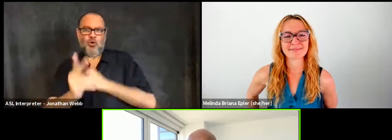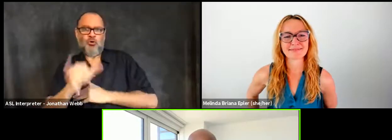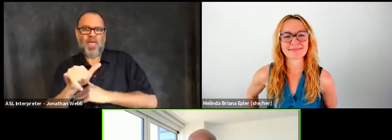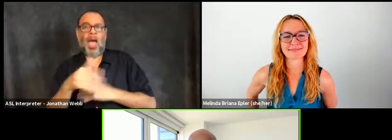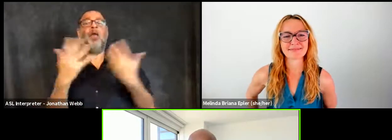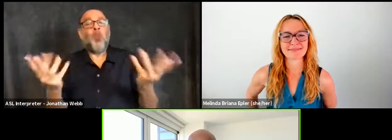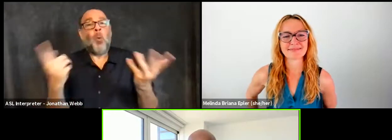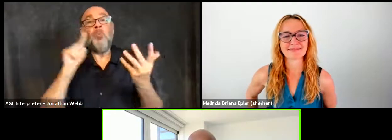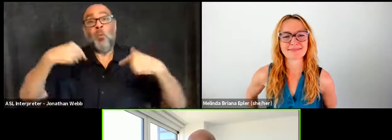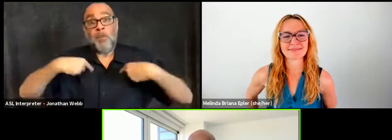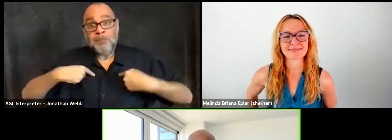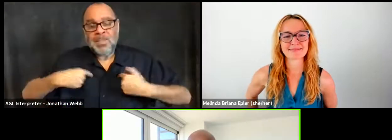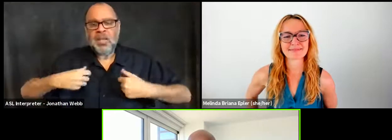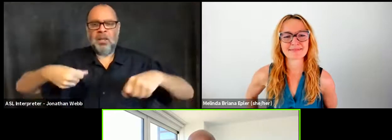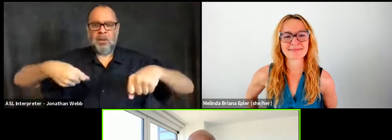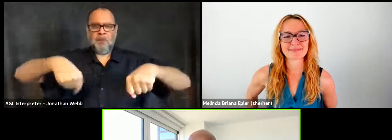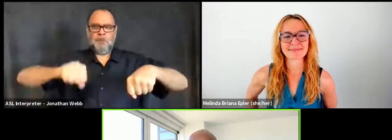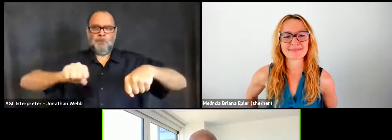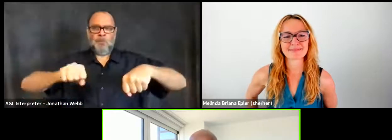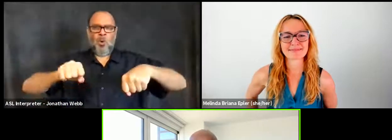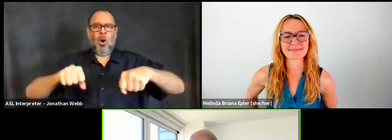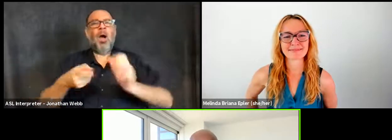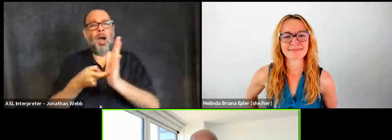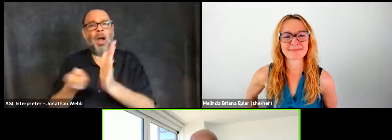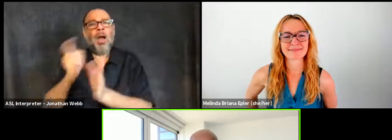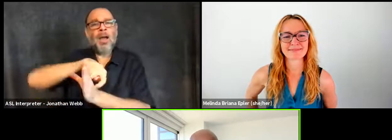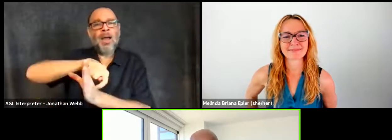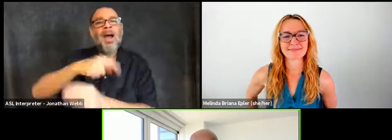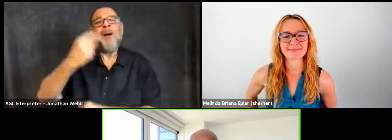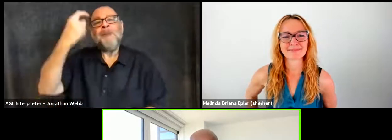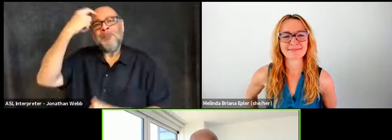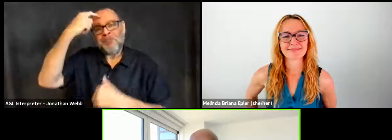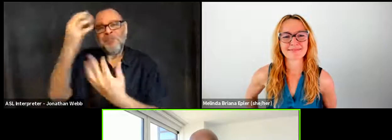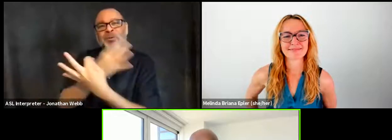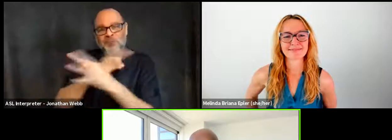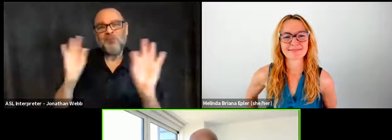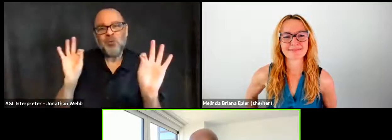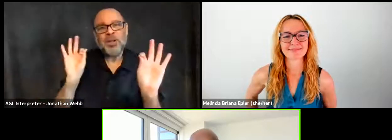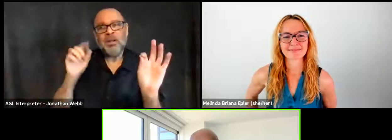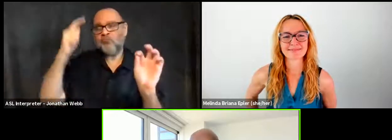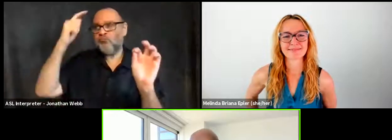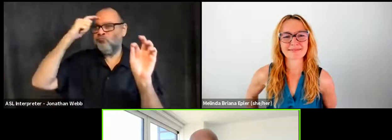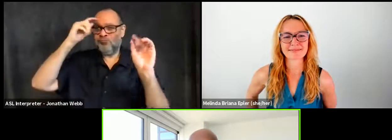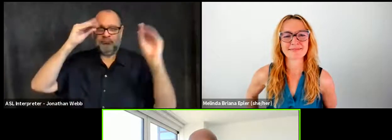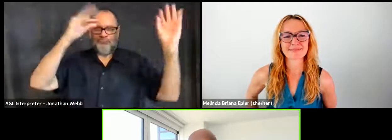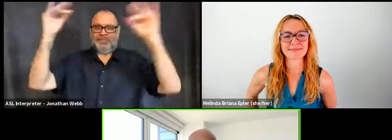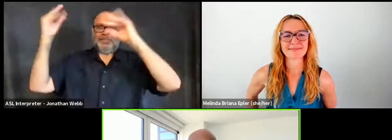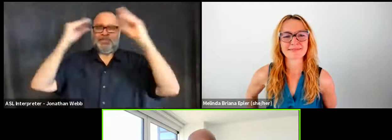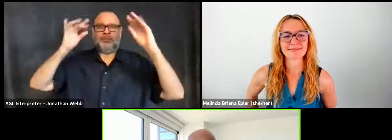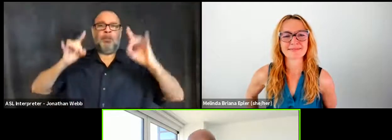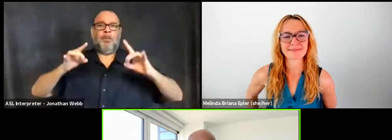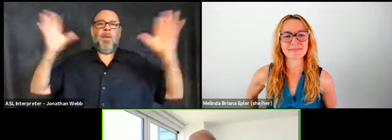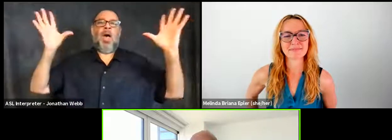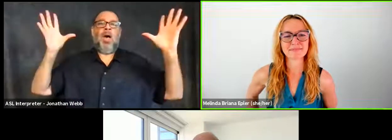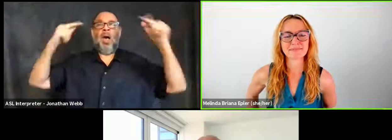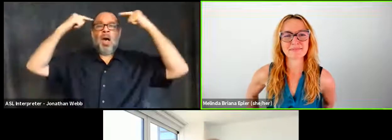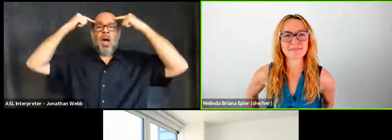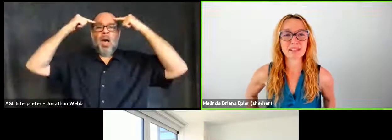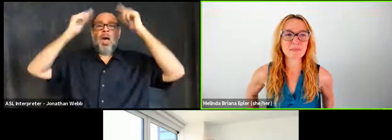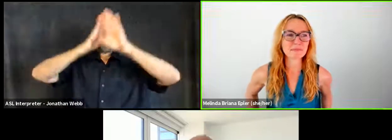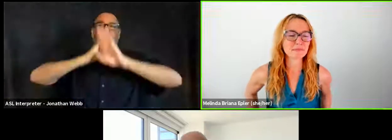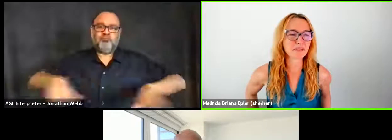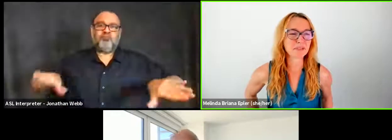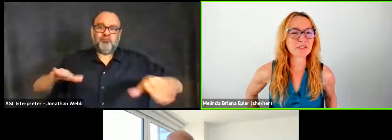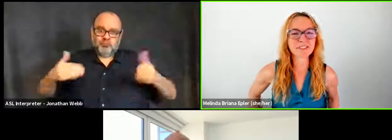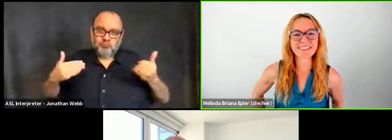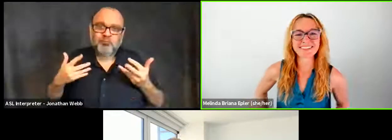And it's just, you have to be in the moment to live and survive. And it's a sense of peace that joy gives me.